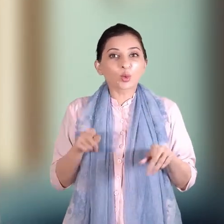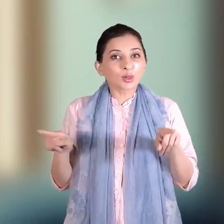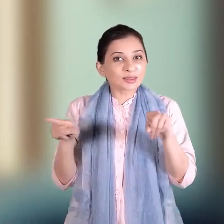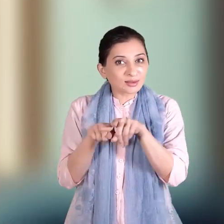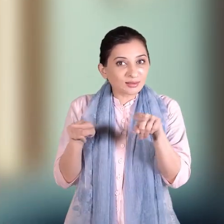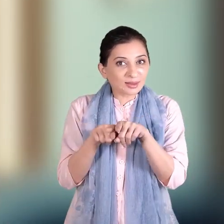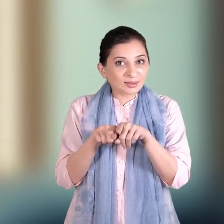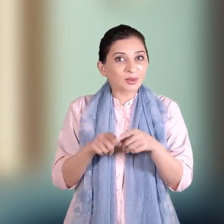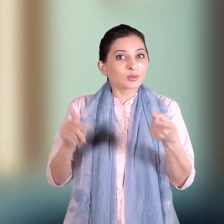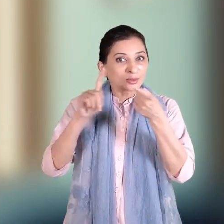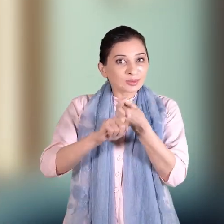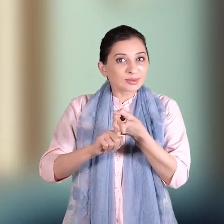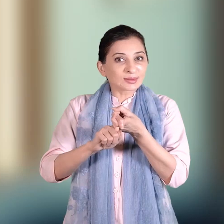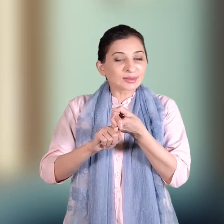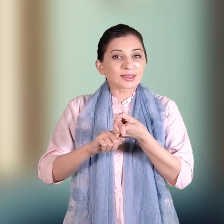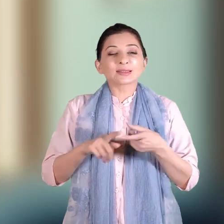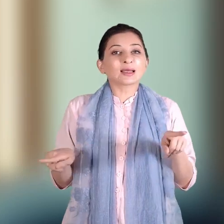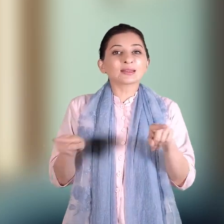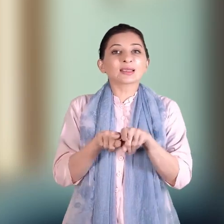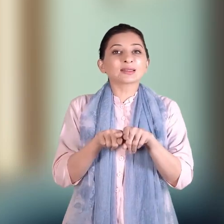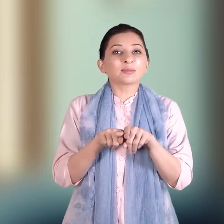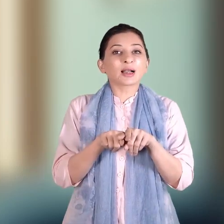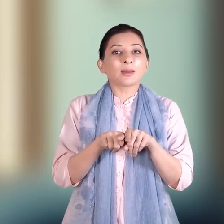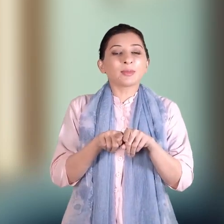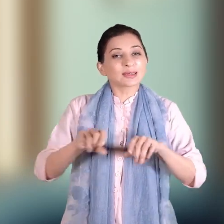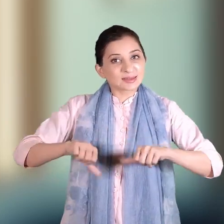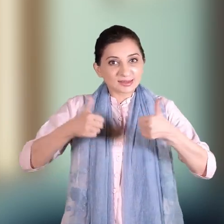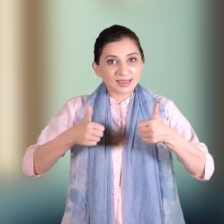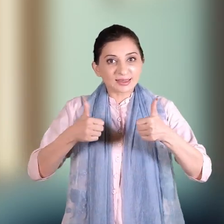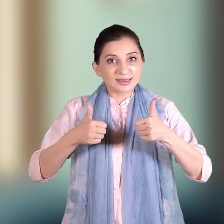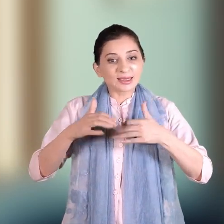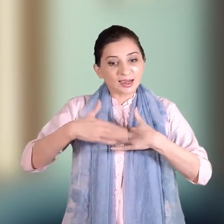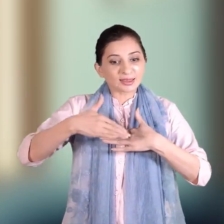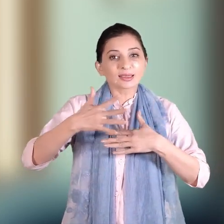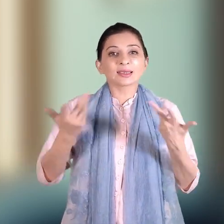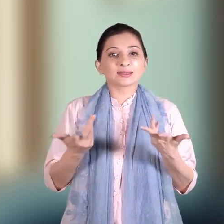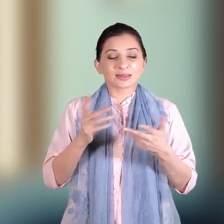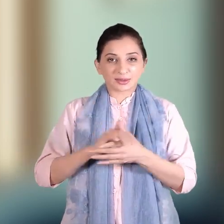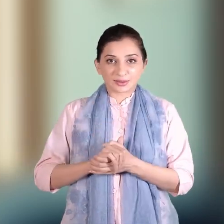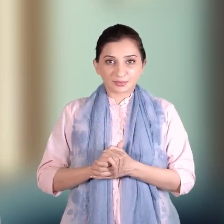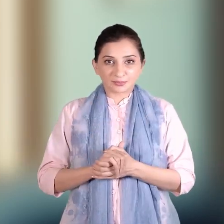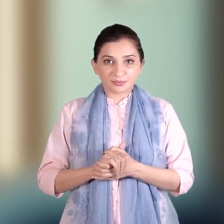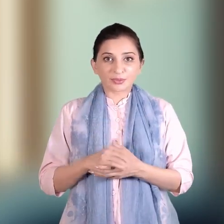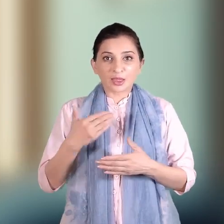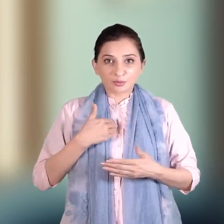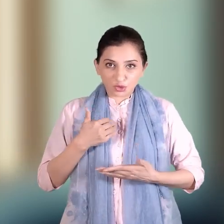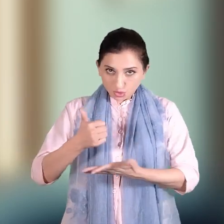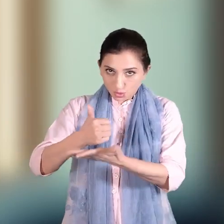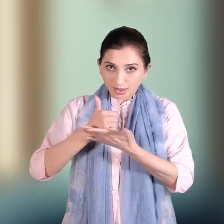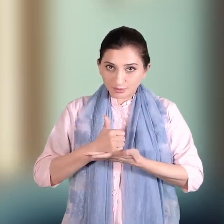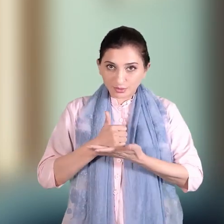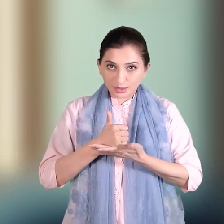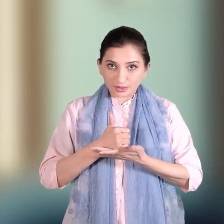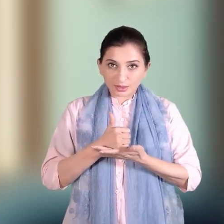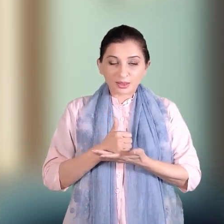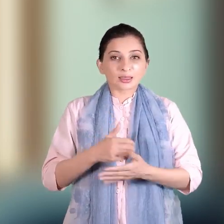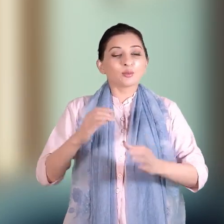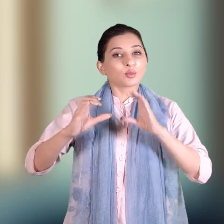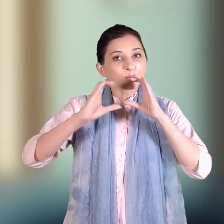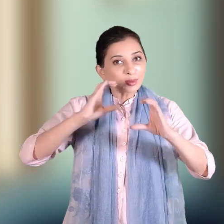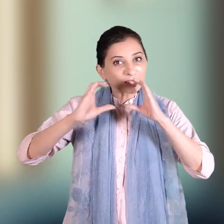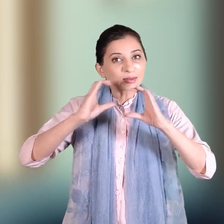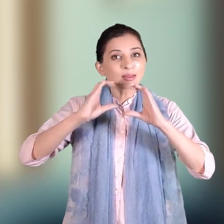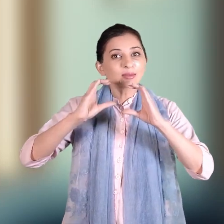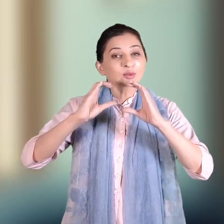it will affect the relationship? So during this time, what particularly helped me was being